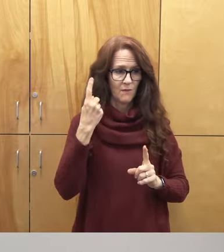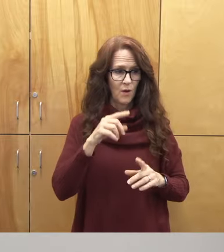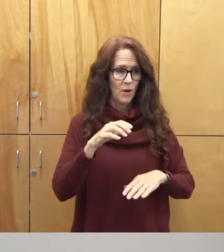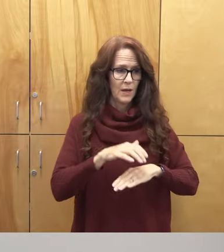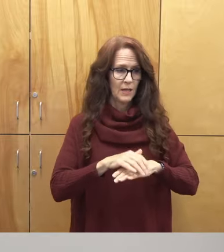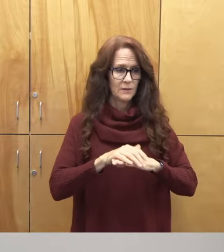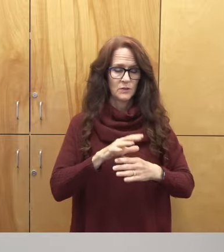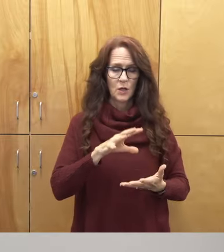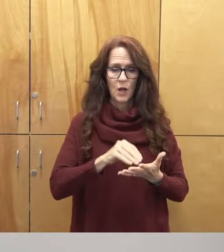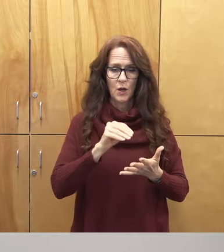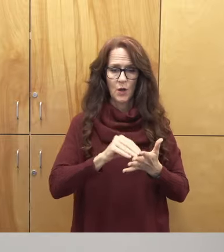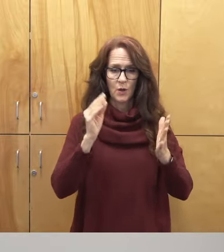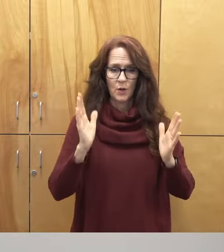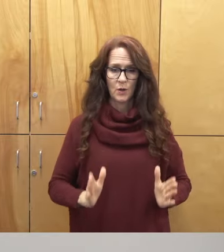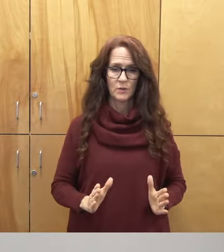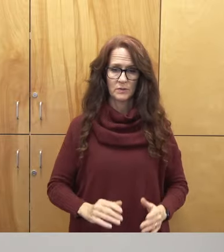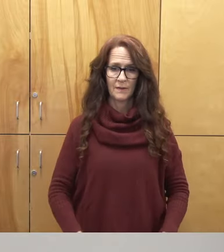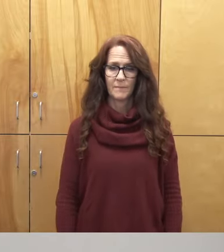learners.